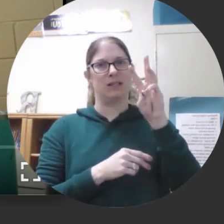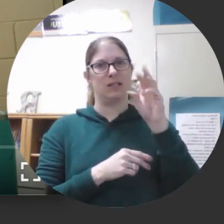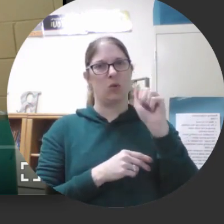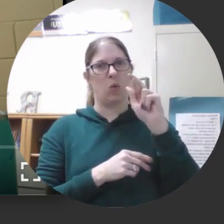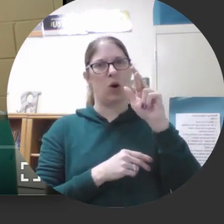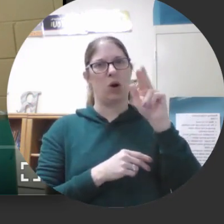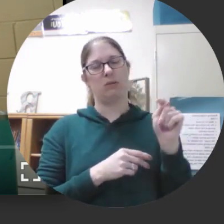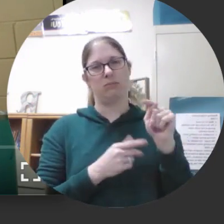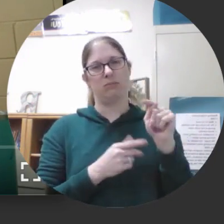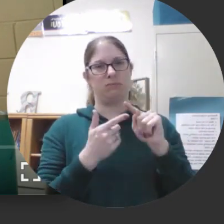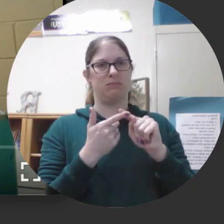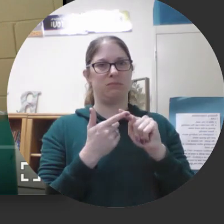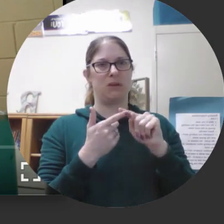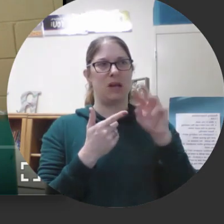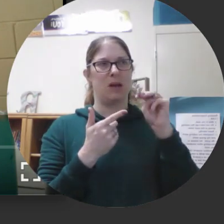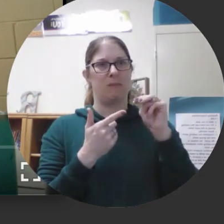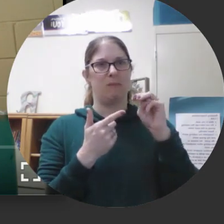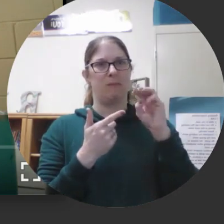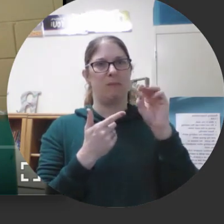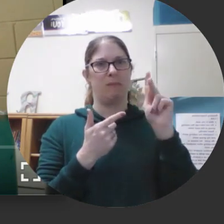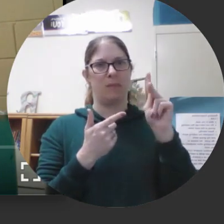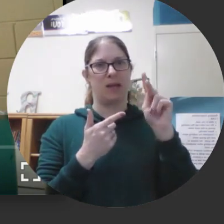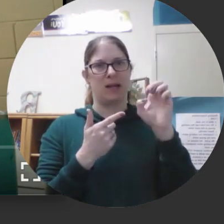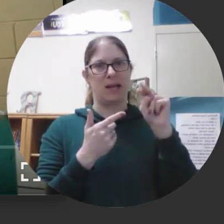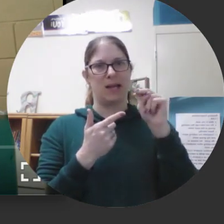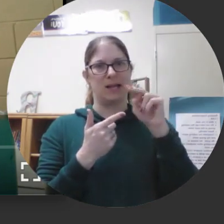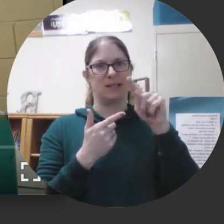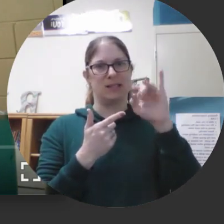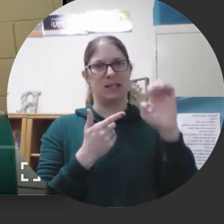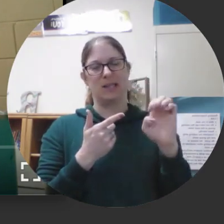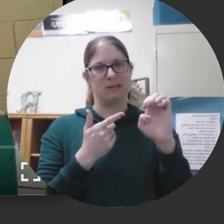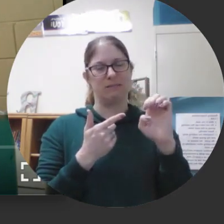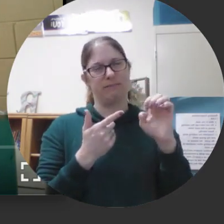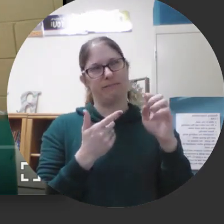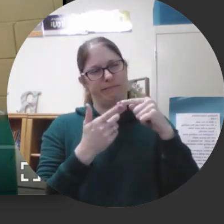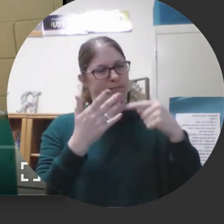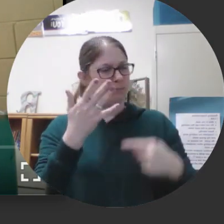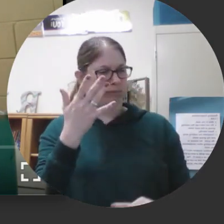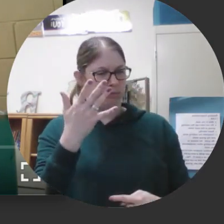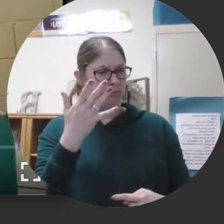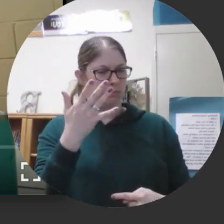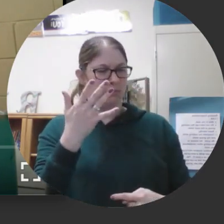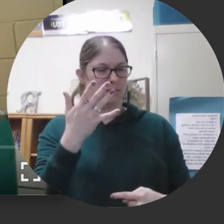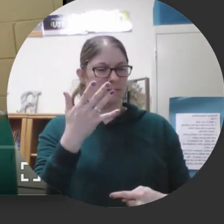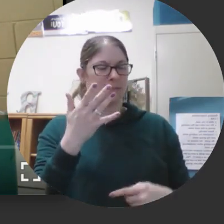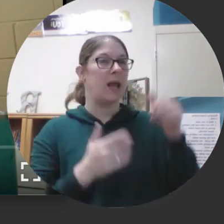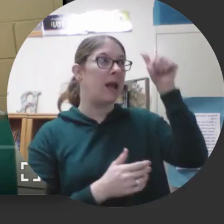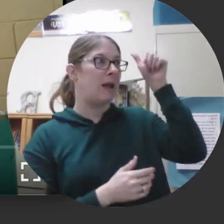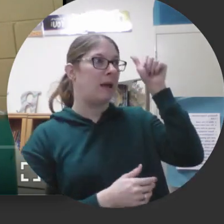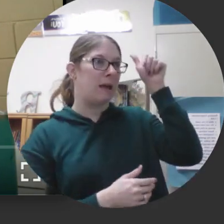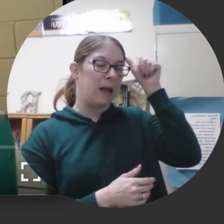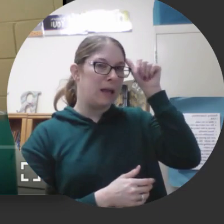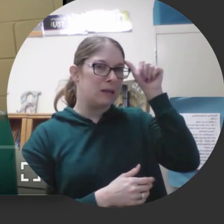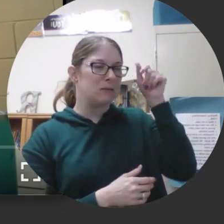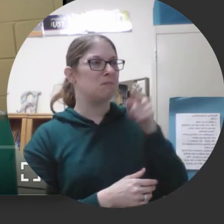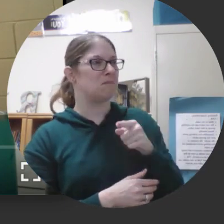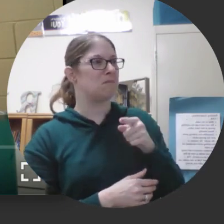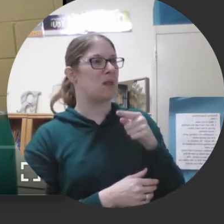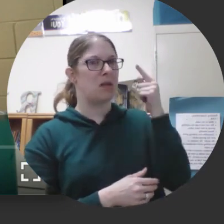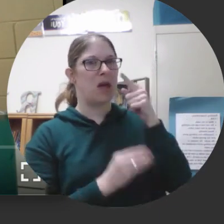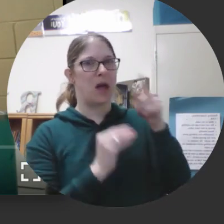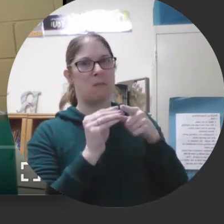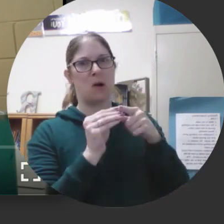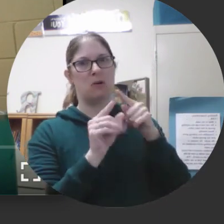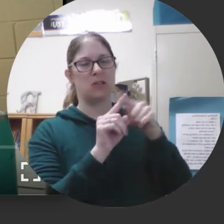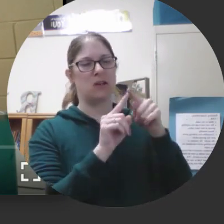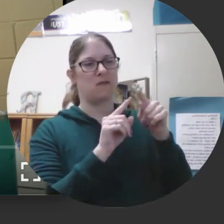McGregor, and Tullibane. Angus chose fierce, aggressive names suitable for the enormous monsters that